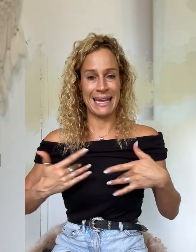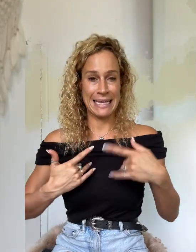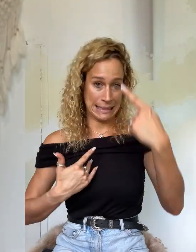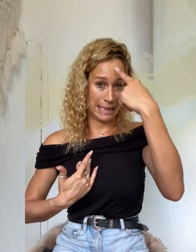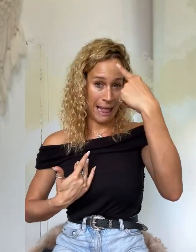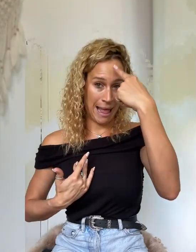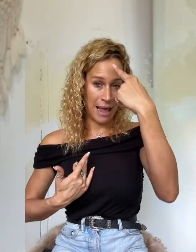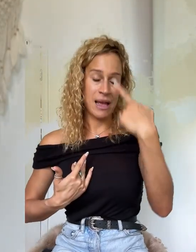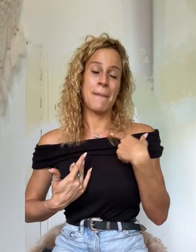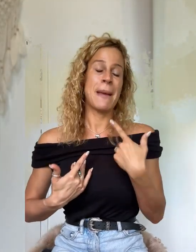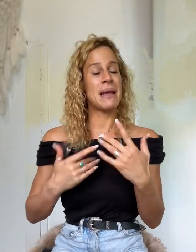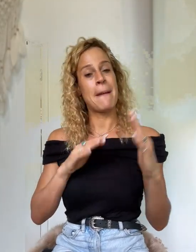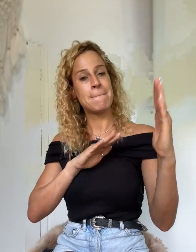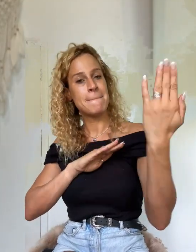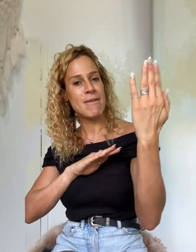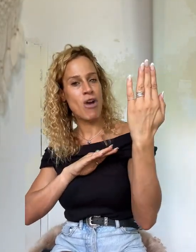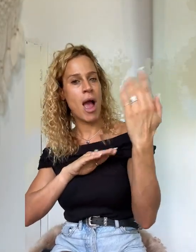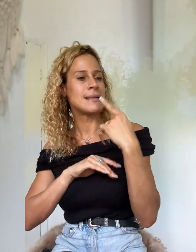conversation with yourself and go, Hayley,